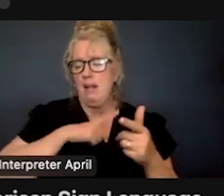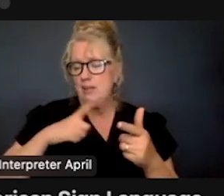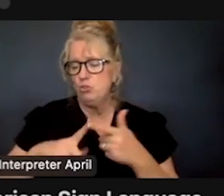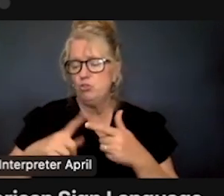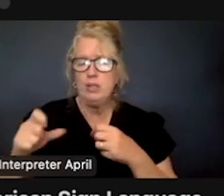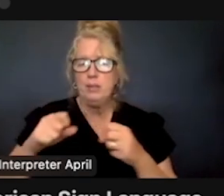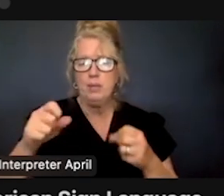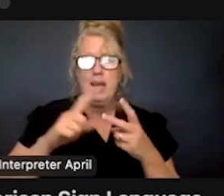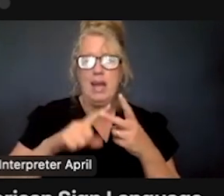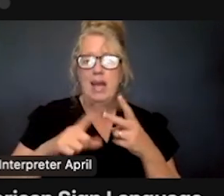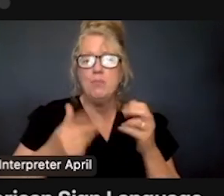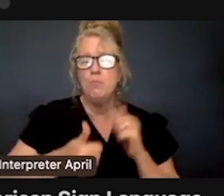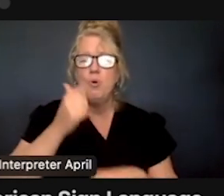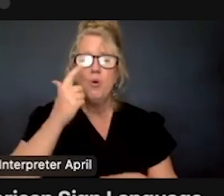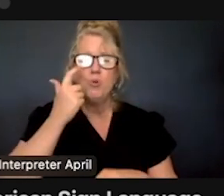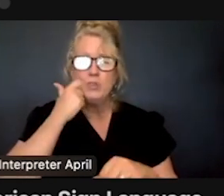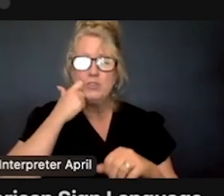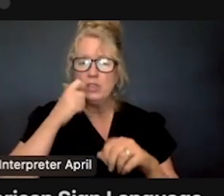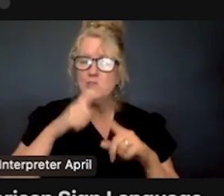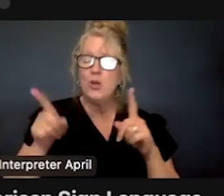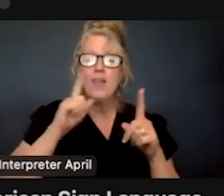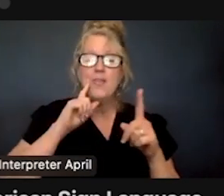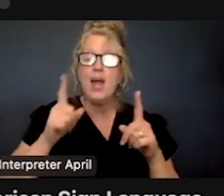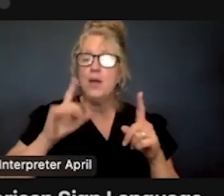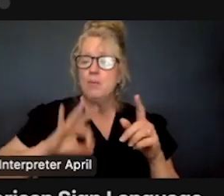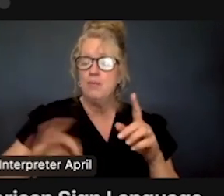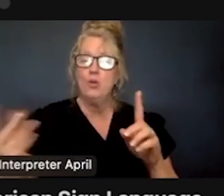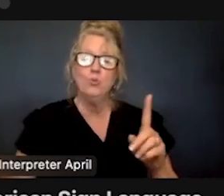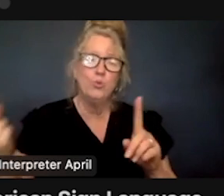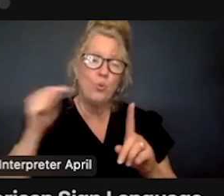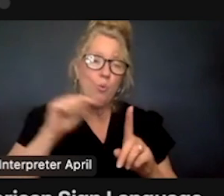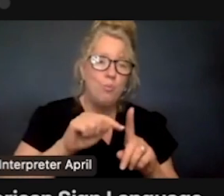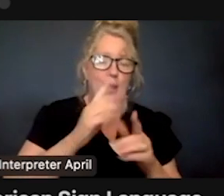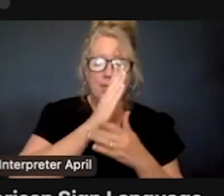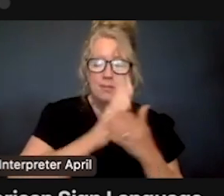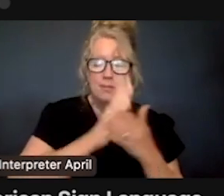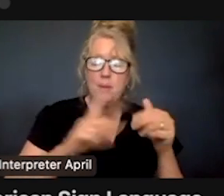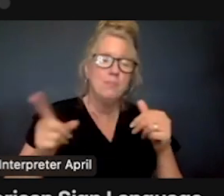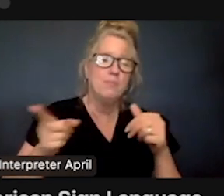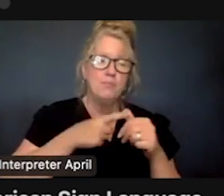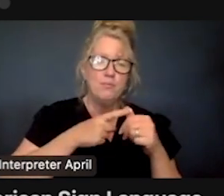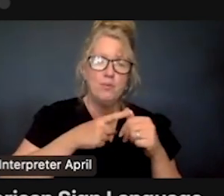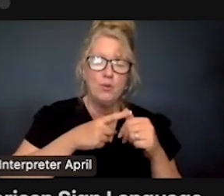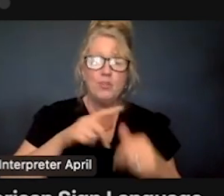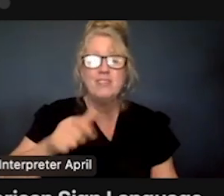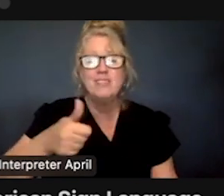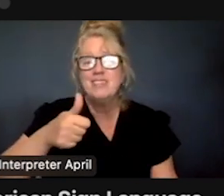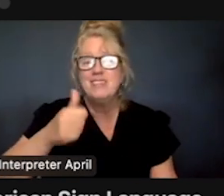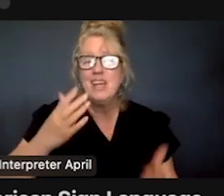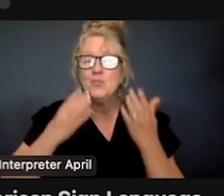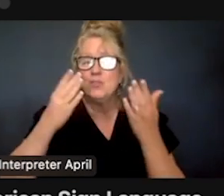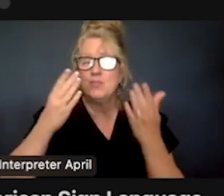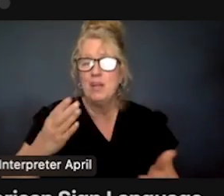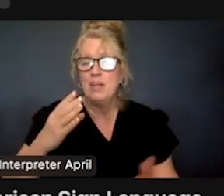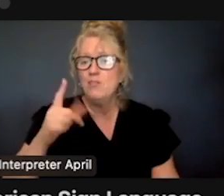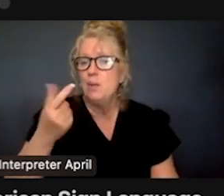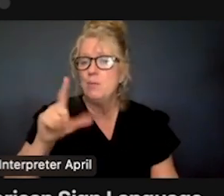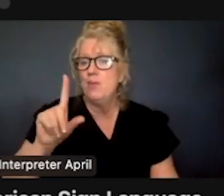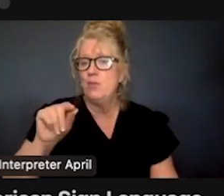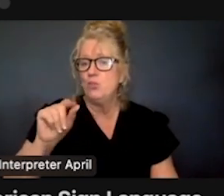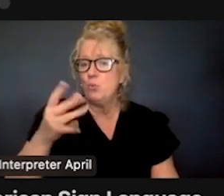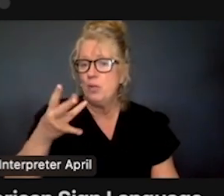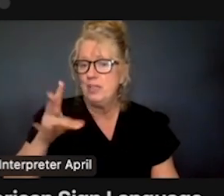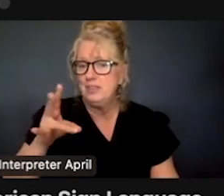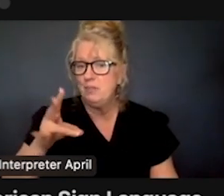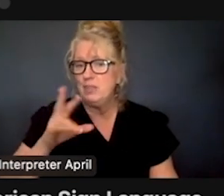more recent years. And so I thought it'd be useful to go back to some of the original 10 recommendations from the 2017 report that